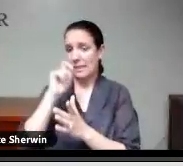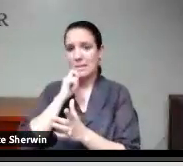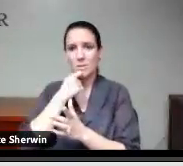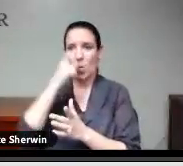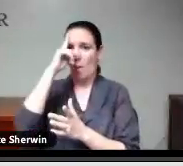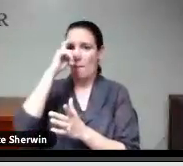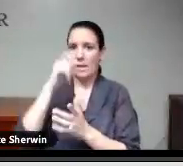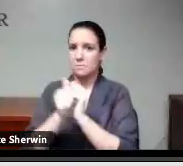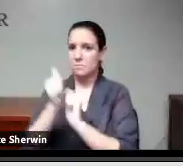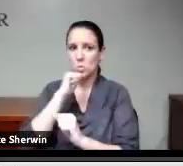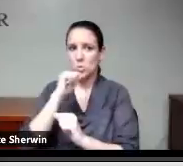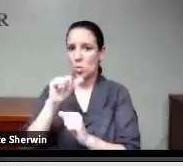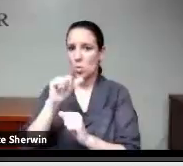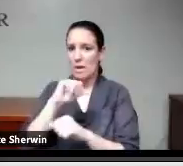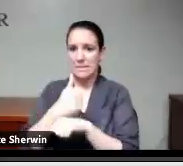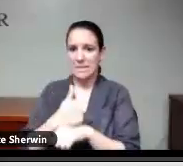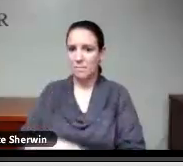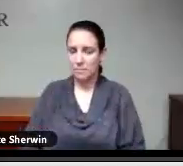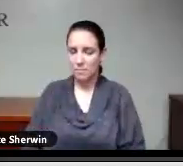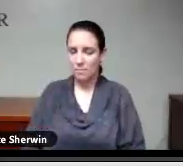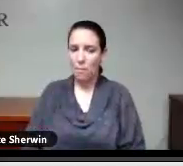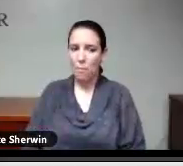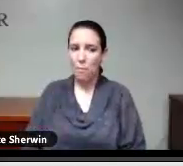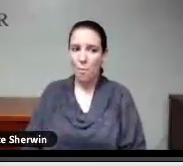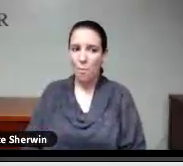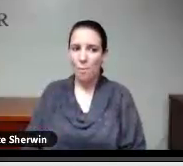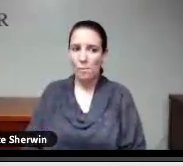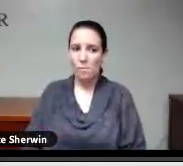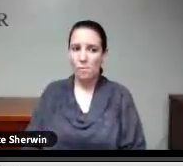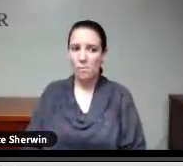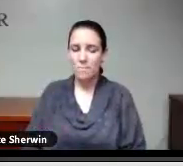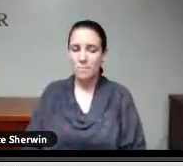says a lot about your organization's values.